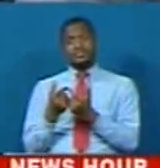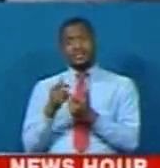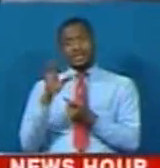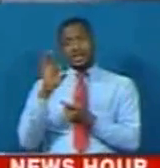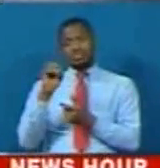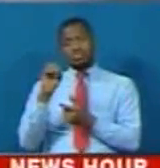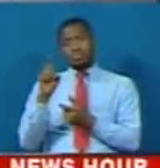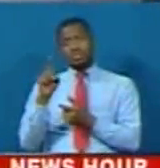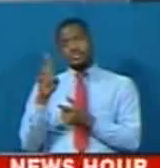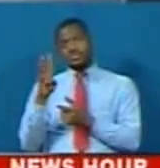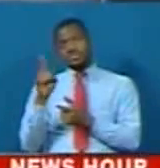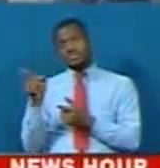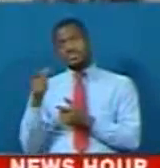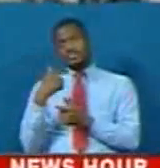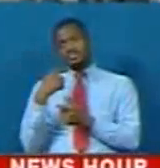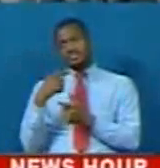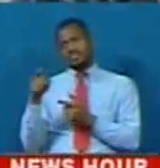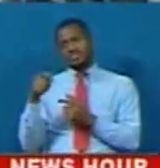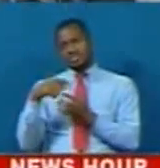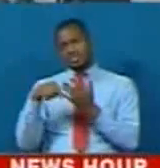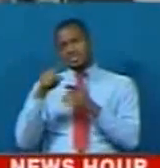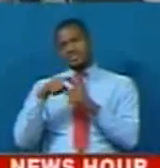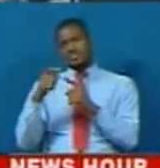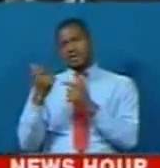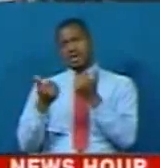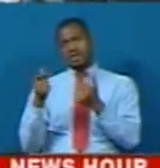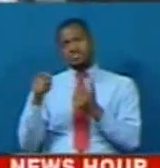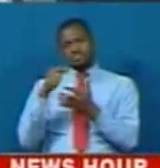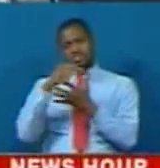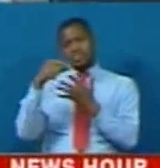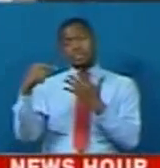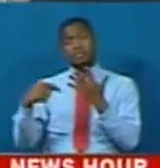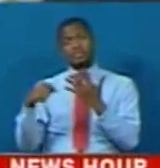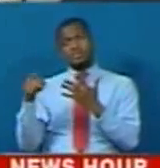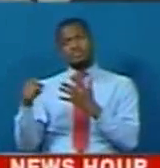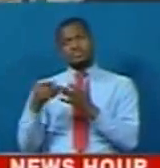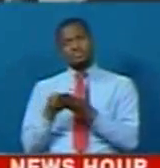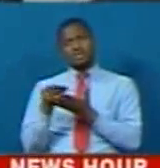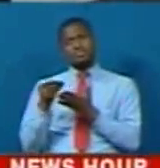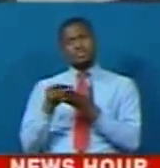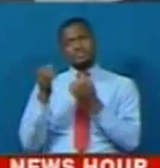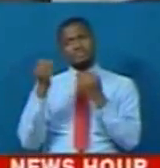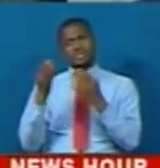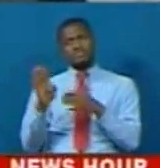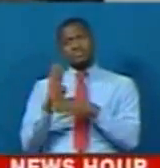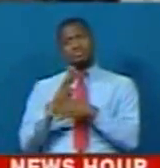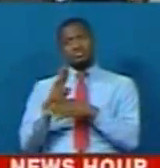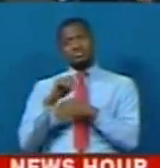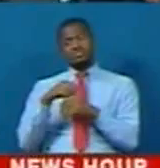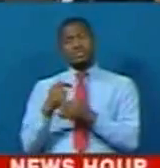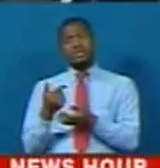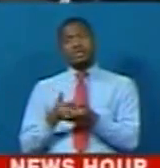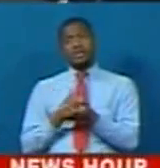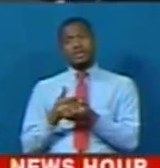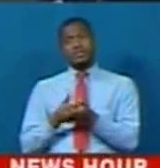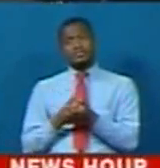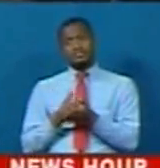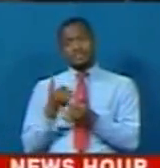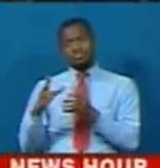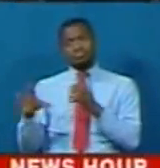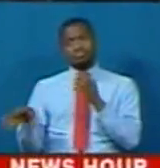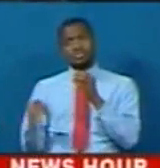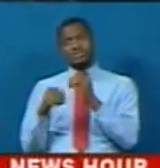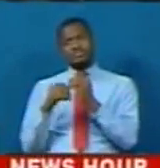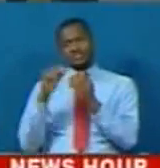Cargo 9014 are among the existing models of vehicles being patronized by many businesses in Ghana, and a